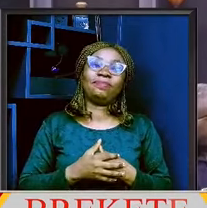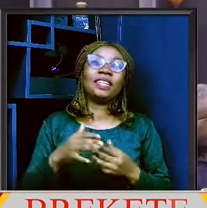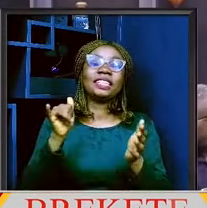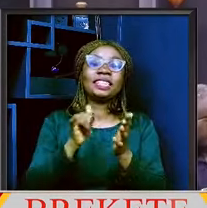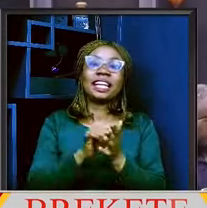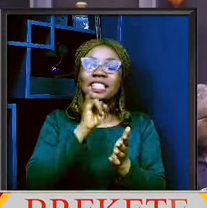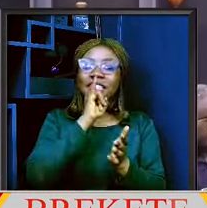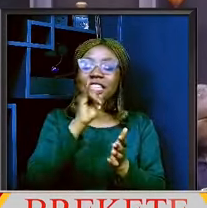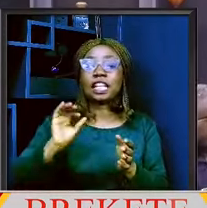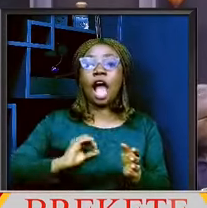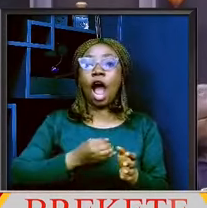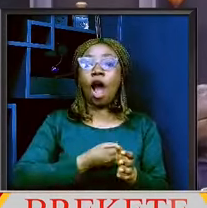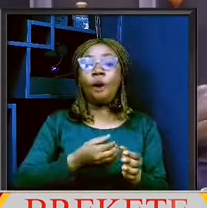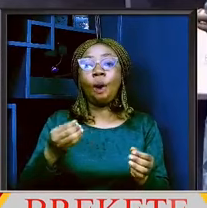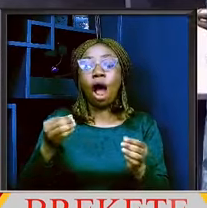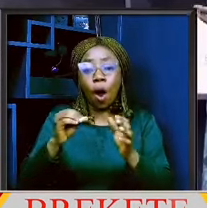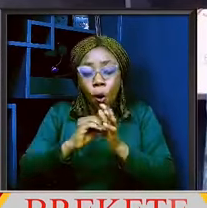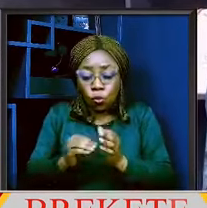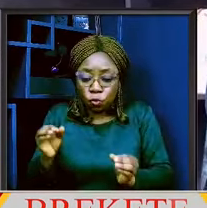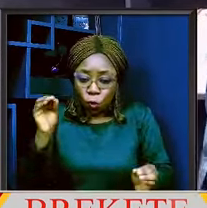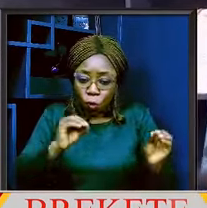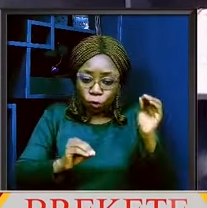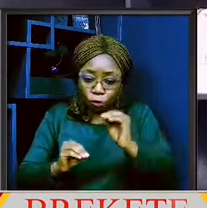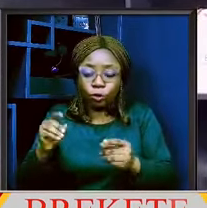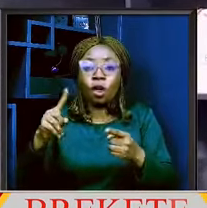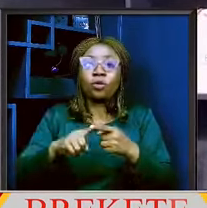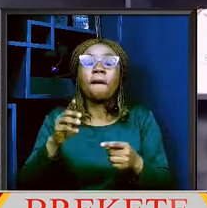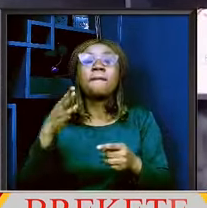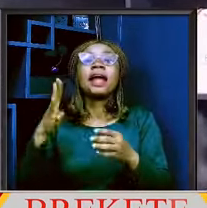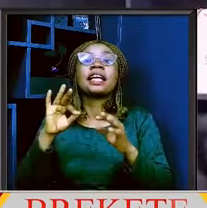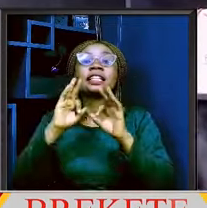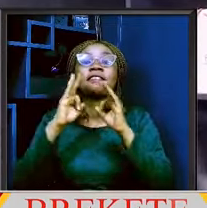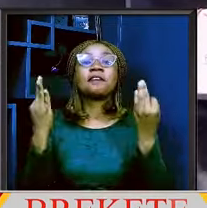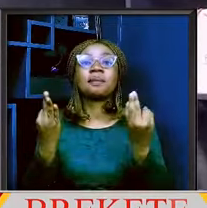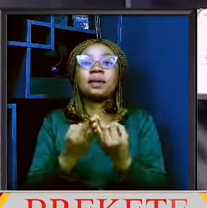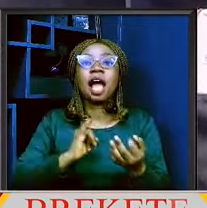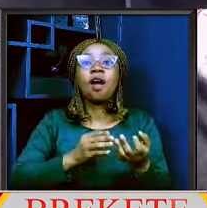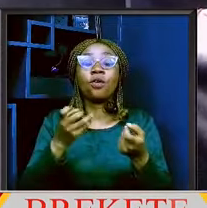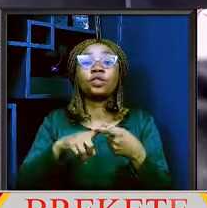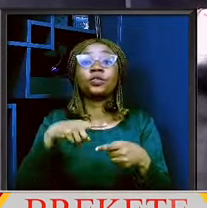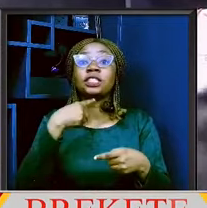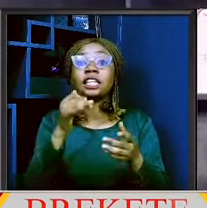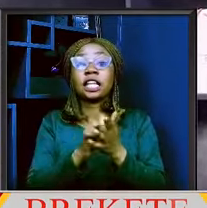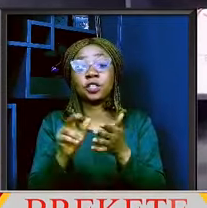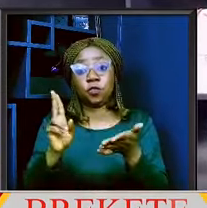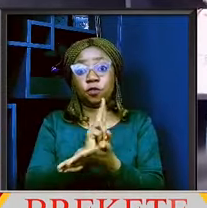that's our own contribution to the Berk, the family. And I also want to say that the university is